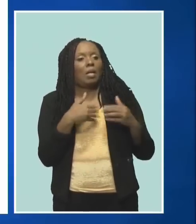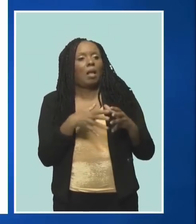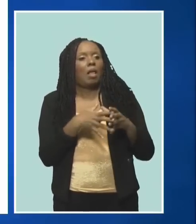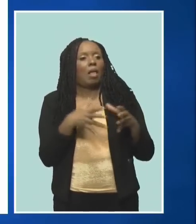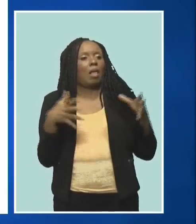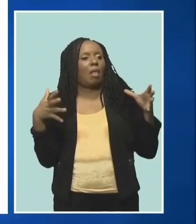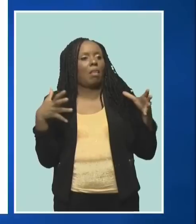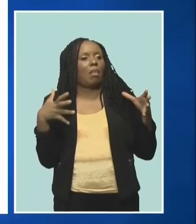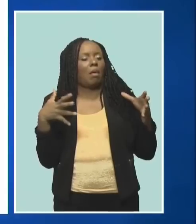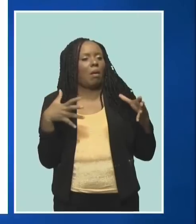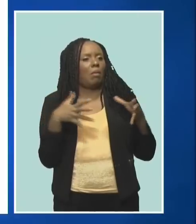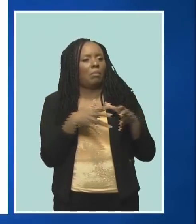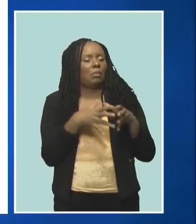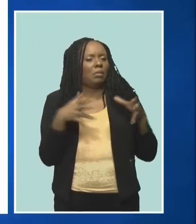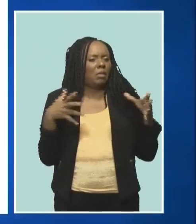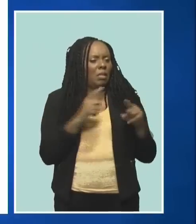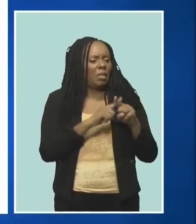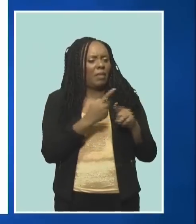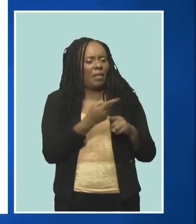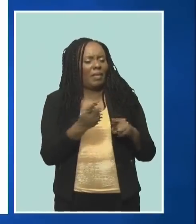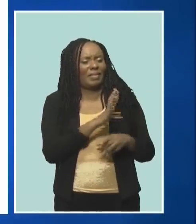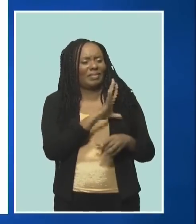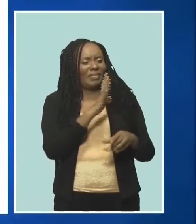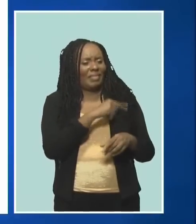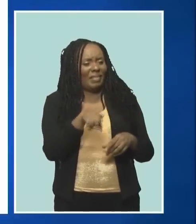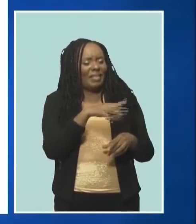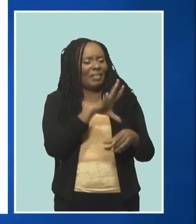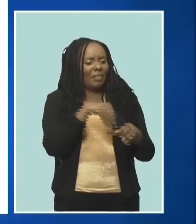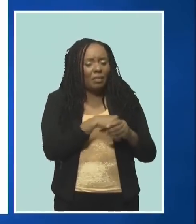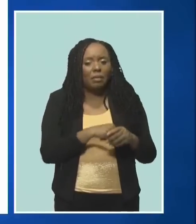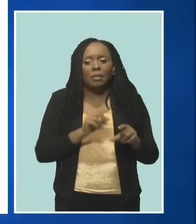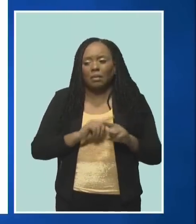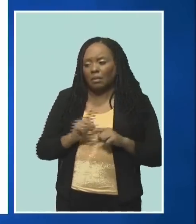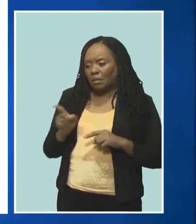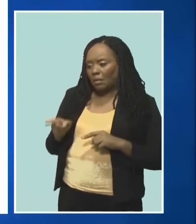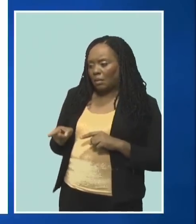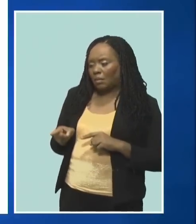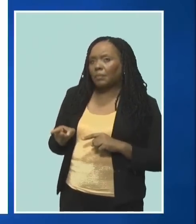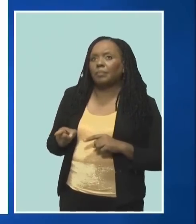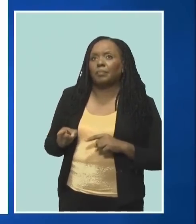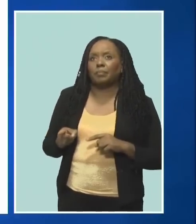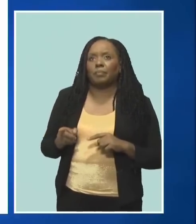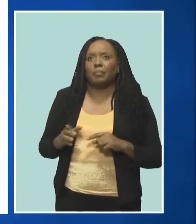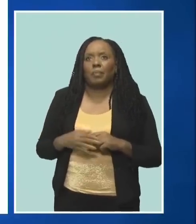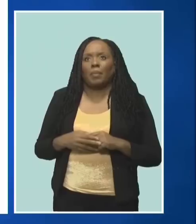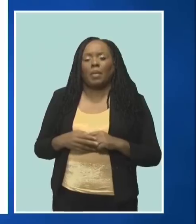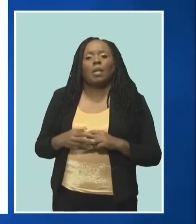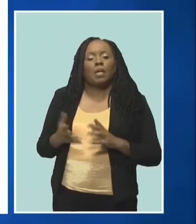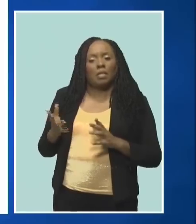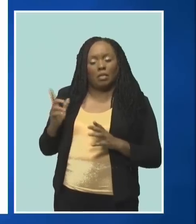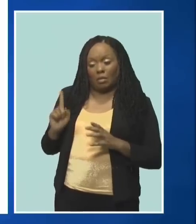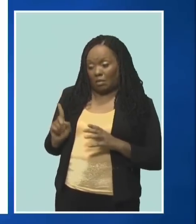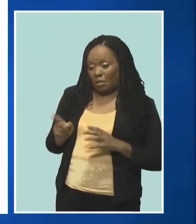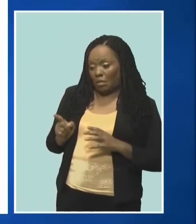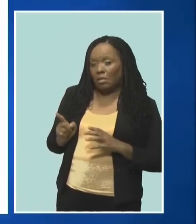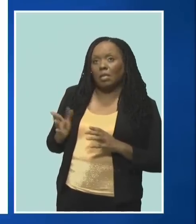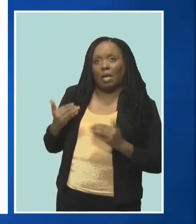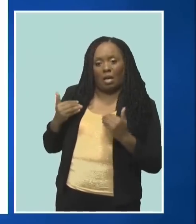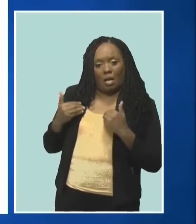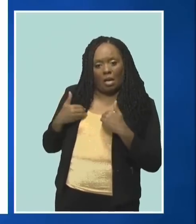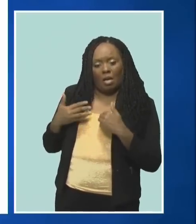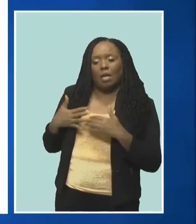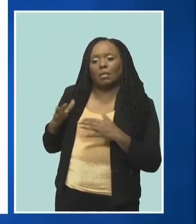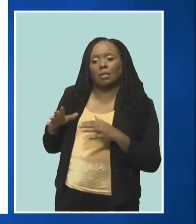think that probably Kamala Harris's major challenges are she's not an outstanding orator, but then neither is President Trump. She has